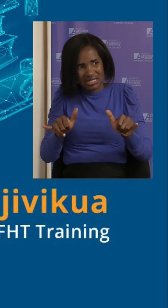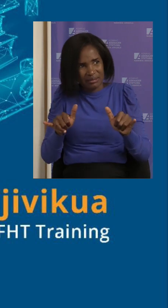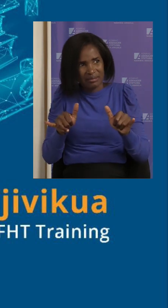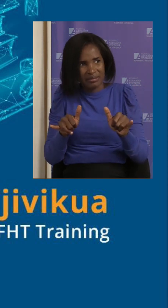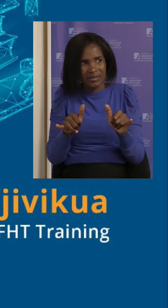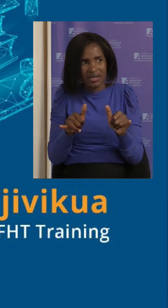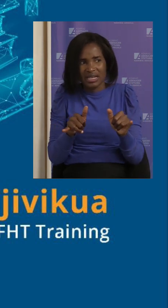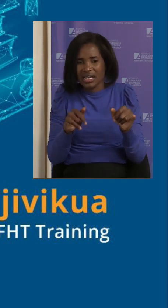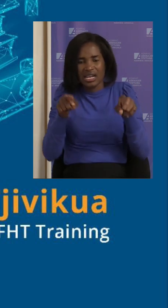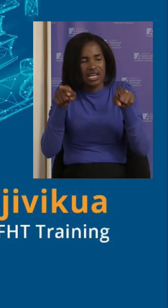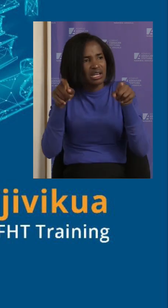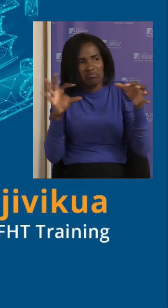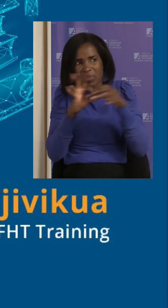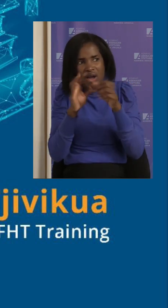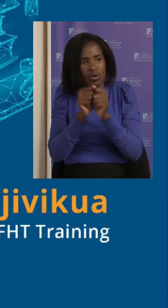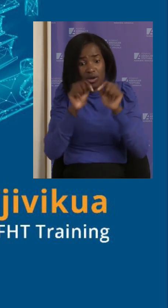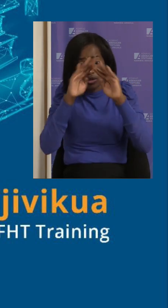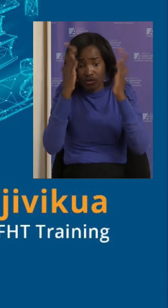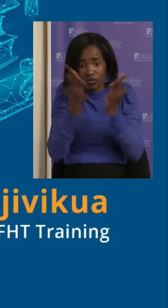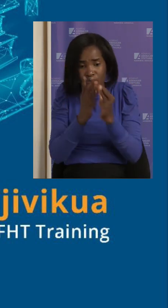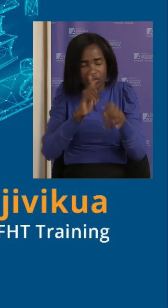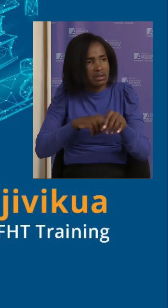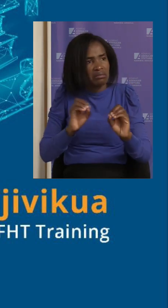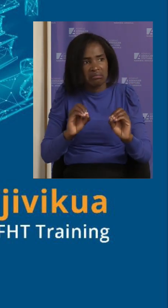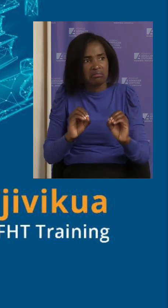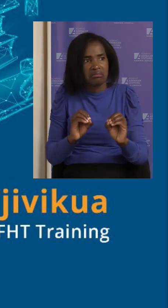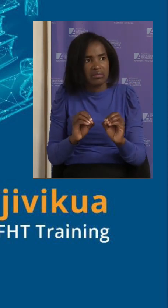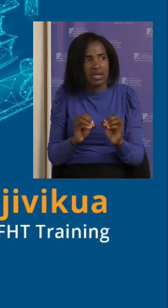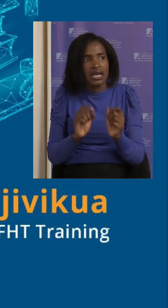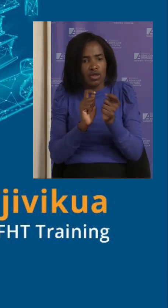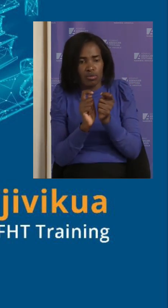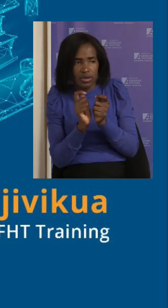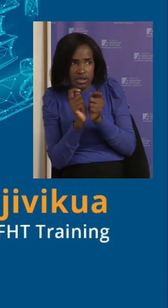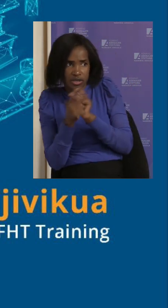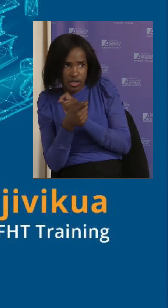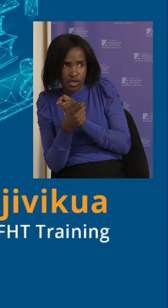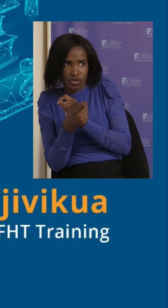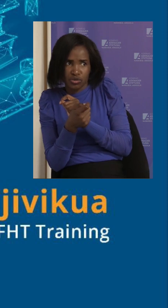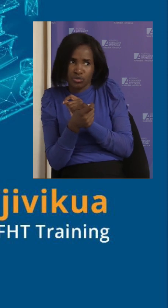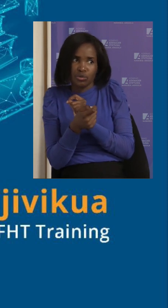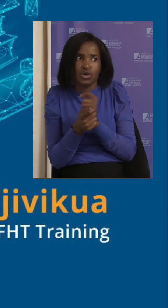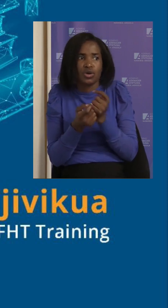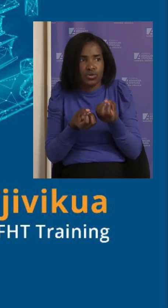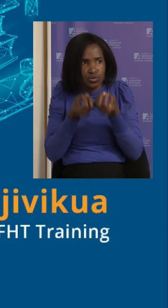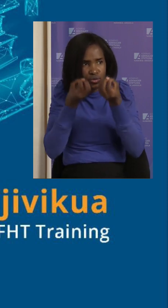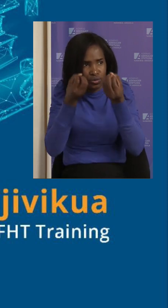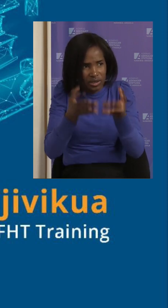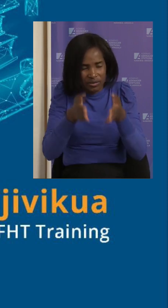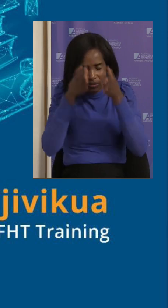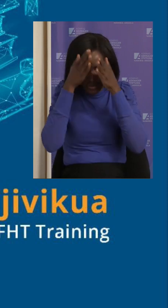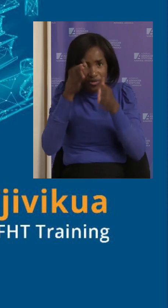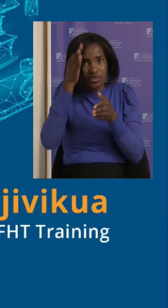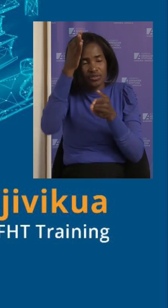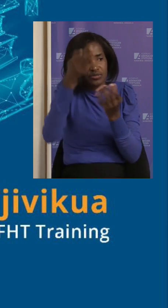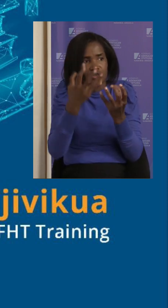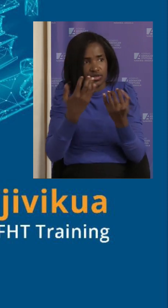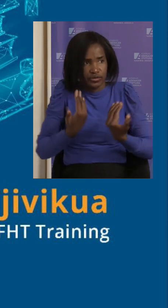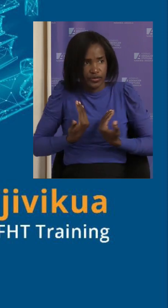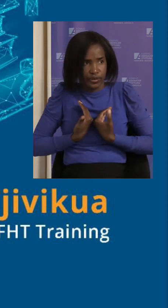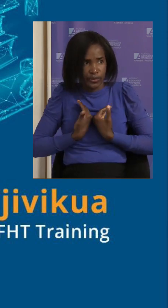and future socioeconomic requirements. It must be properly reformed, if not overhauled, to give consideration to future needs of our